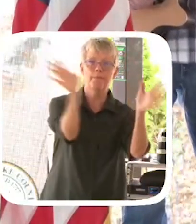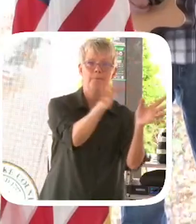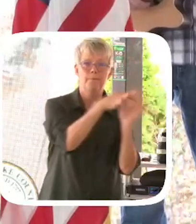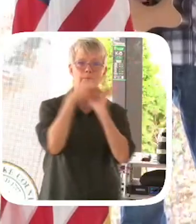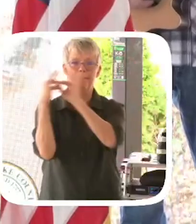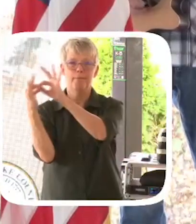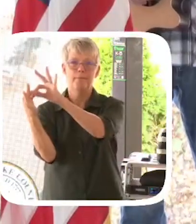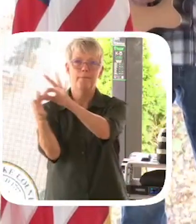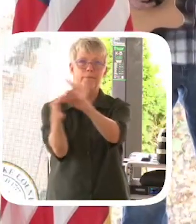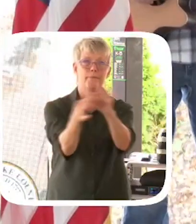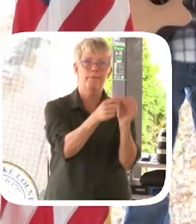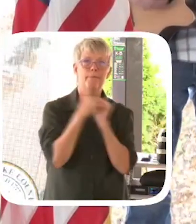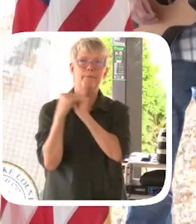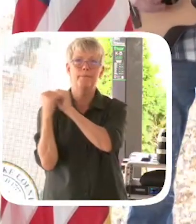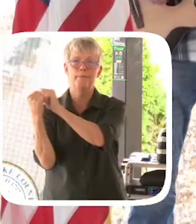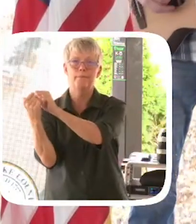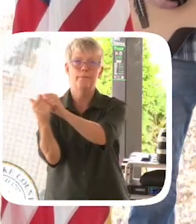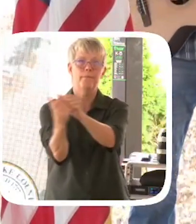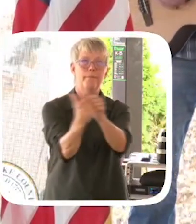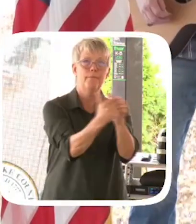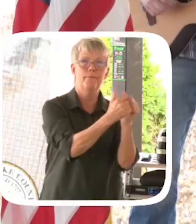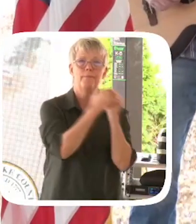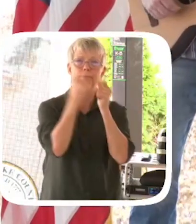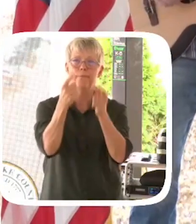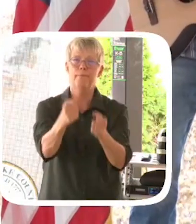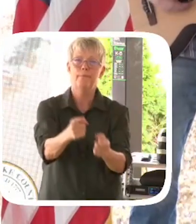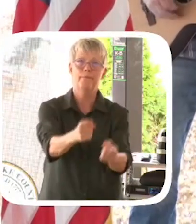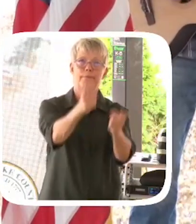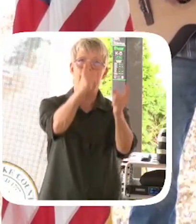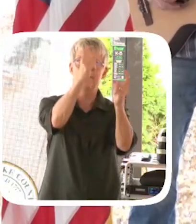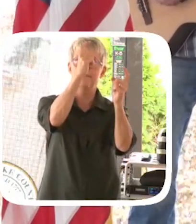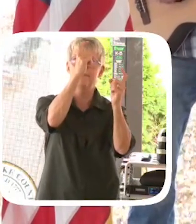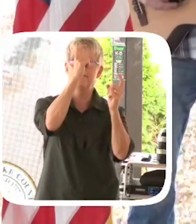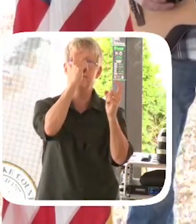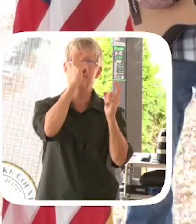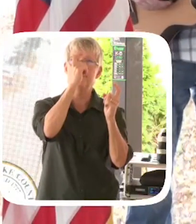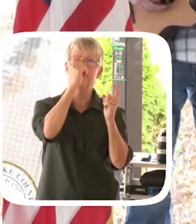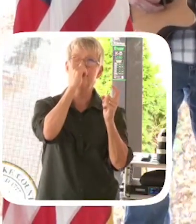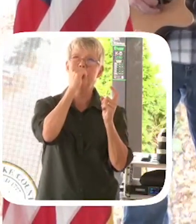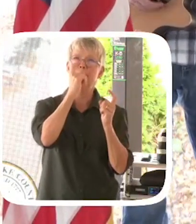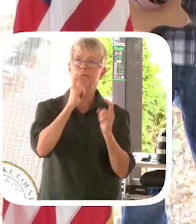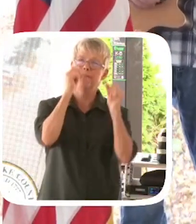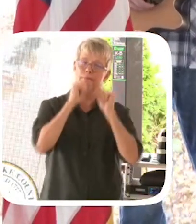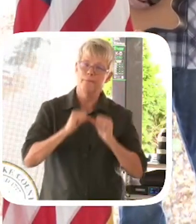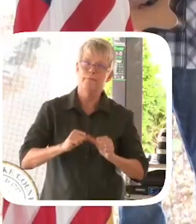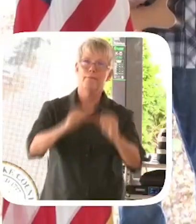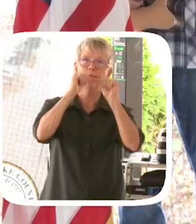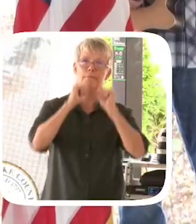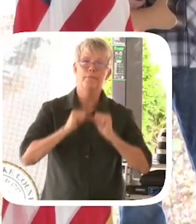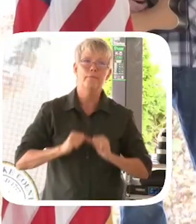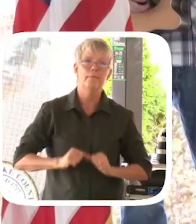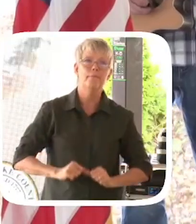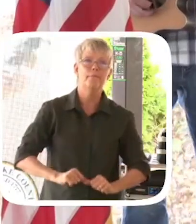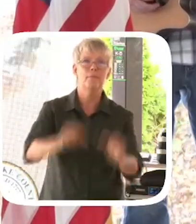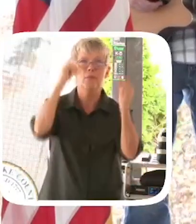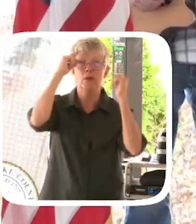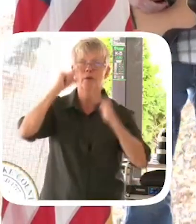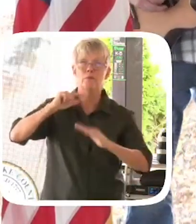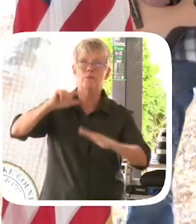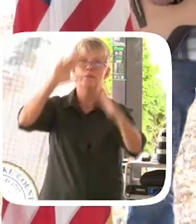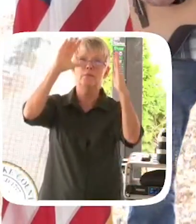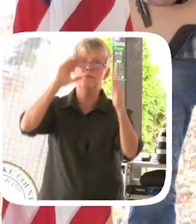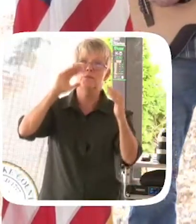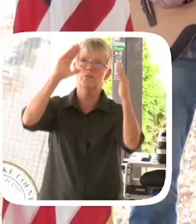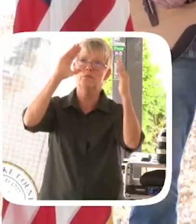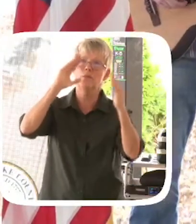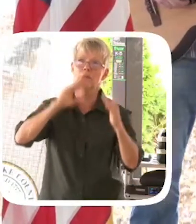Bind us together and give us endless hope. Though our tears